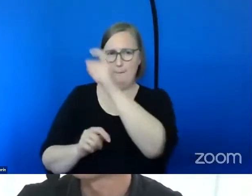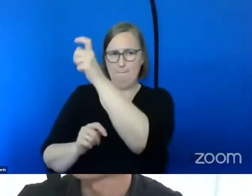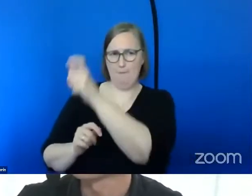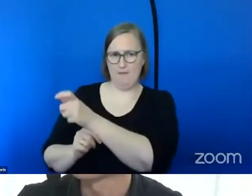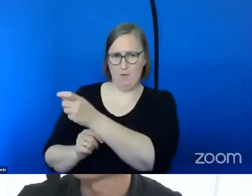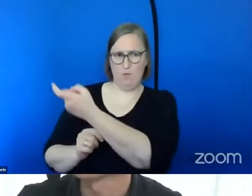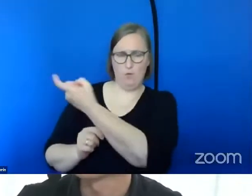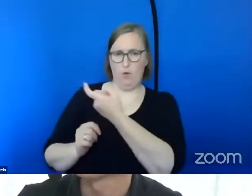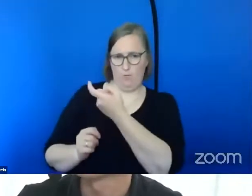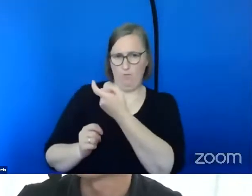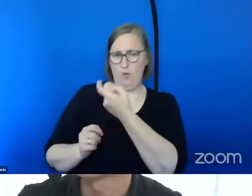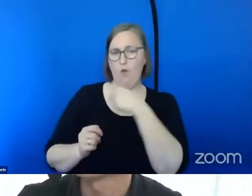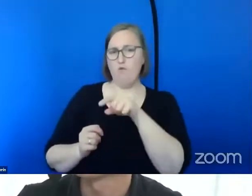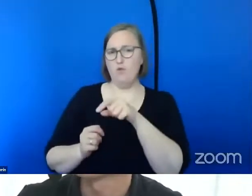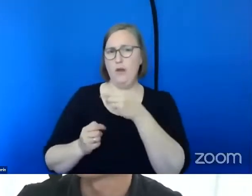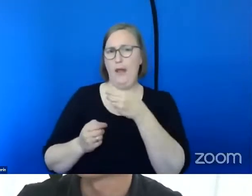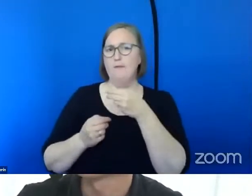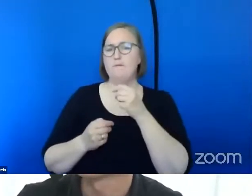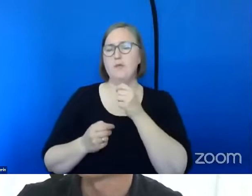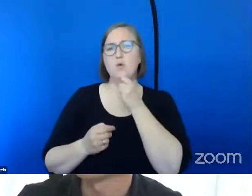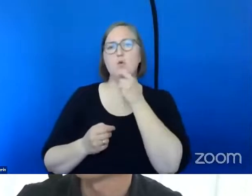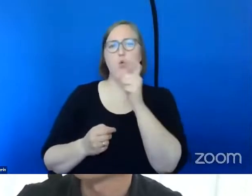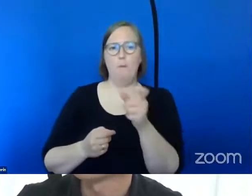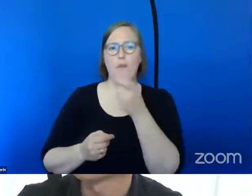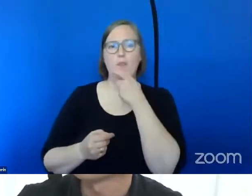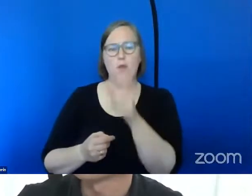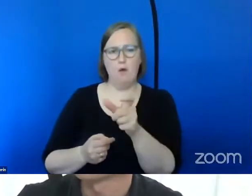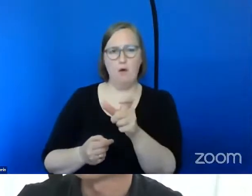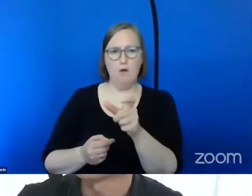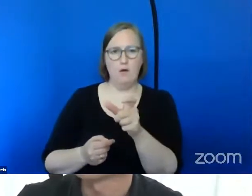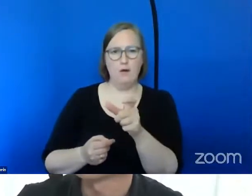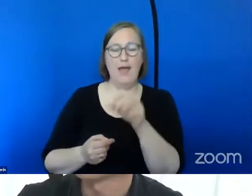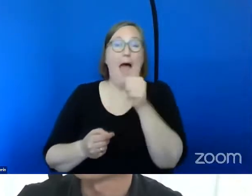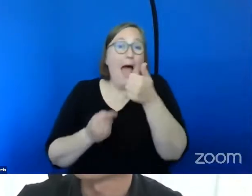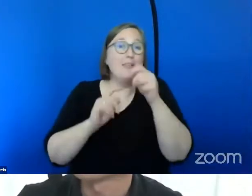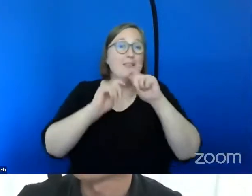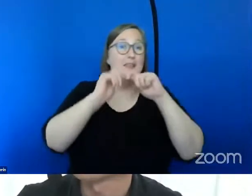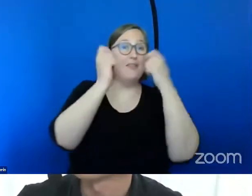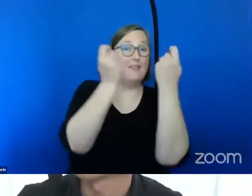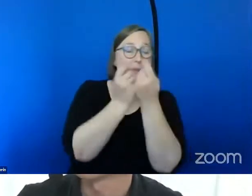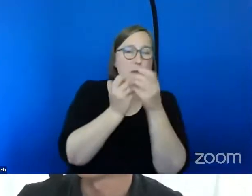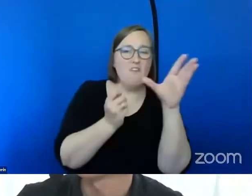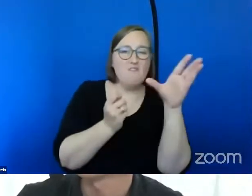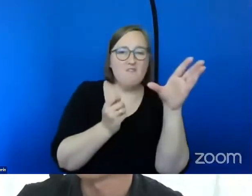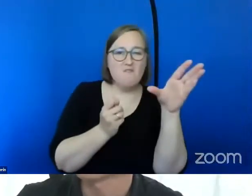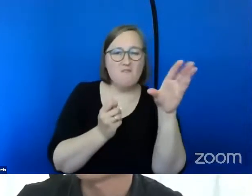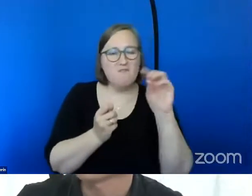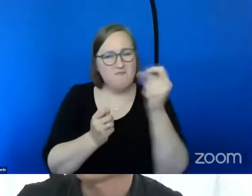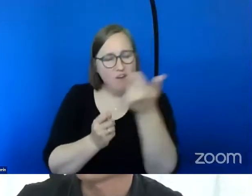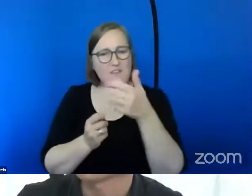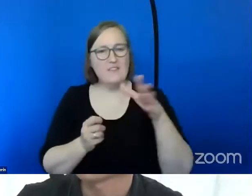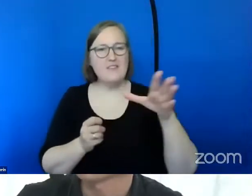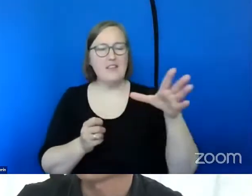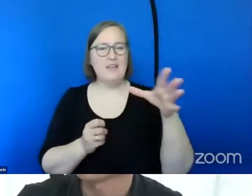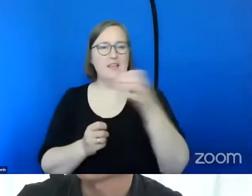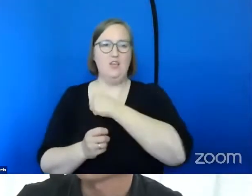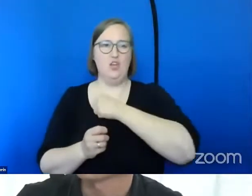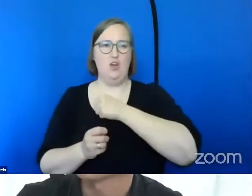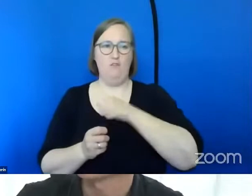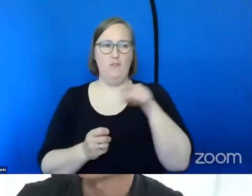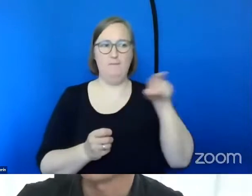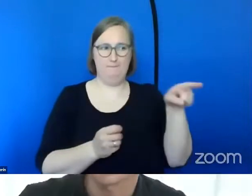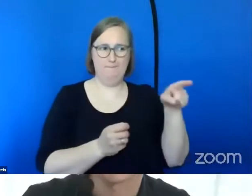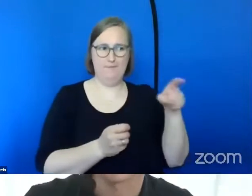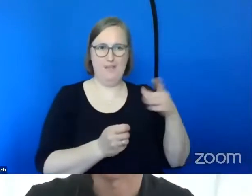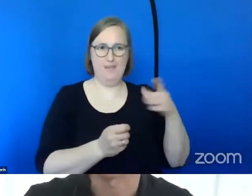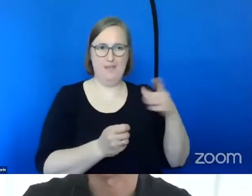the Smart Arm team, have recorded a time yet. It's going to be a bit of a pressure moment for most of the teams as we go into the second